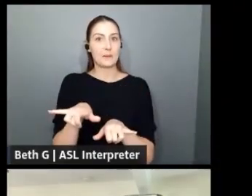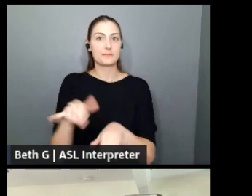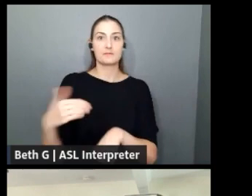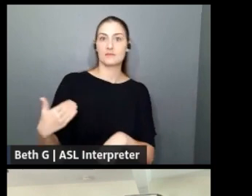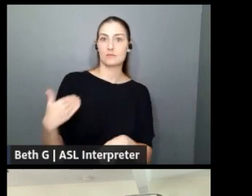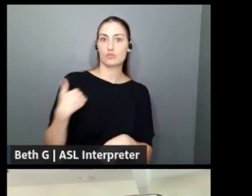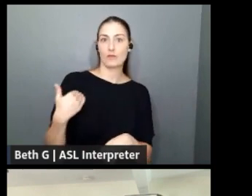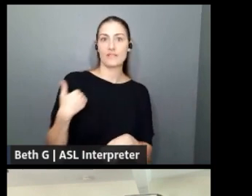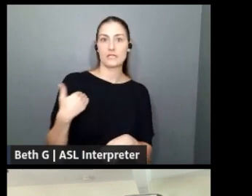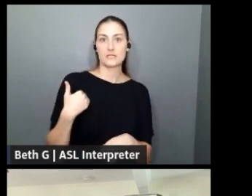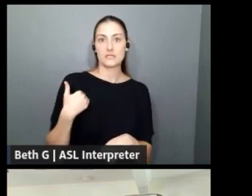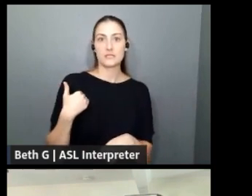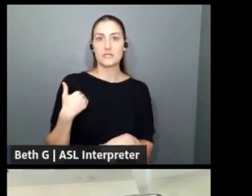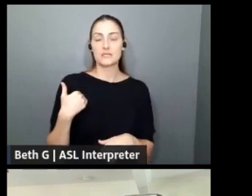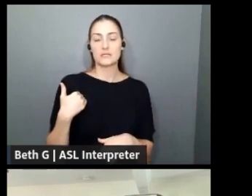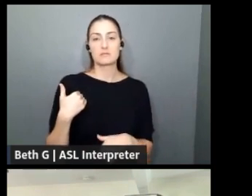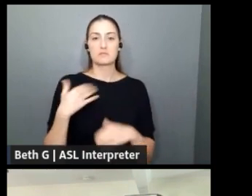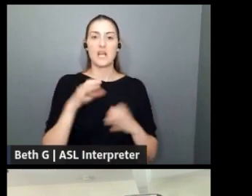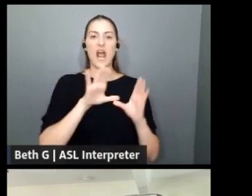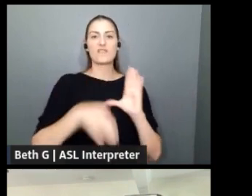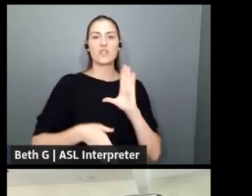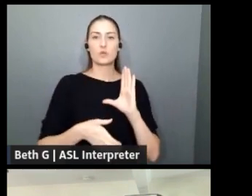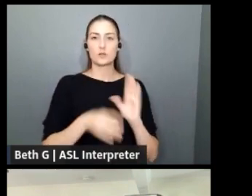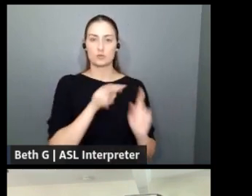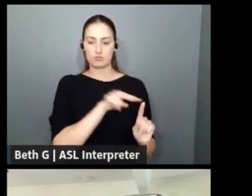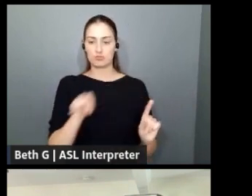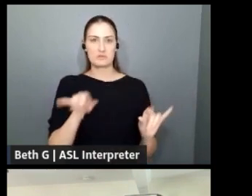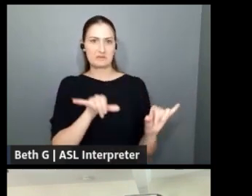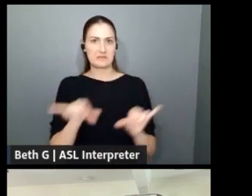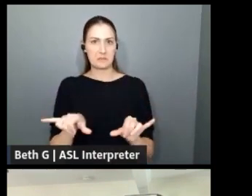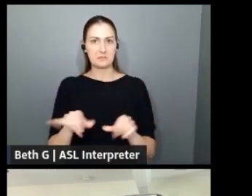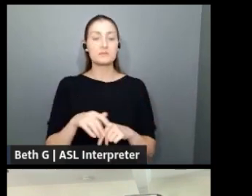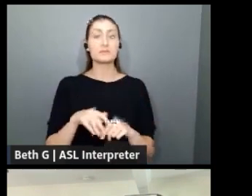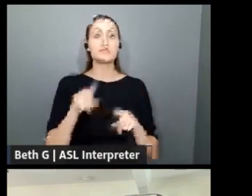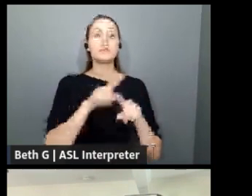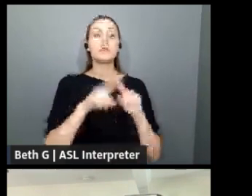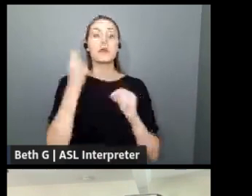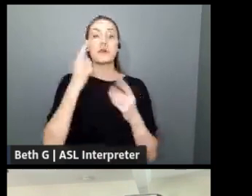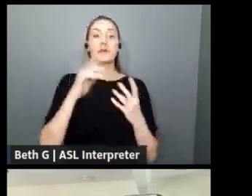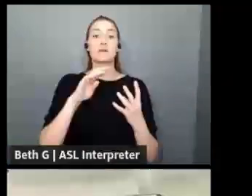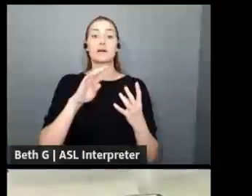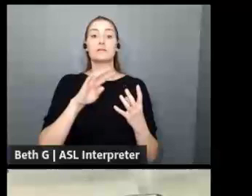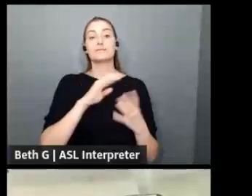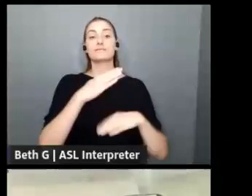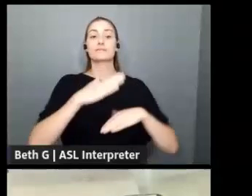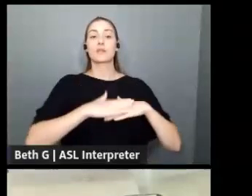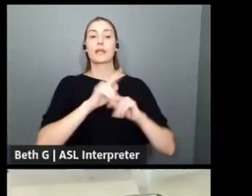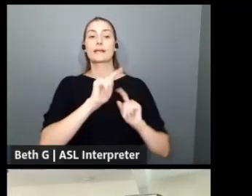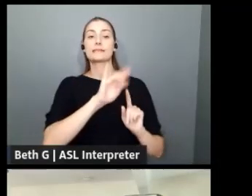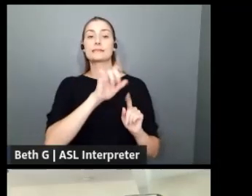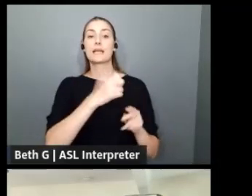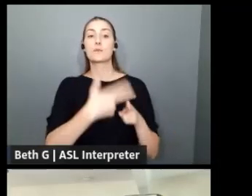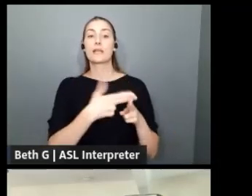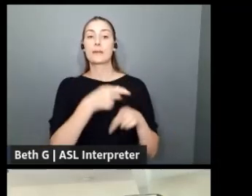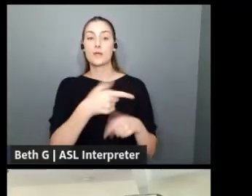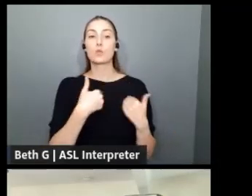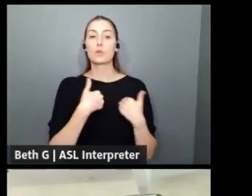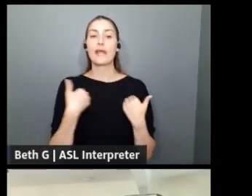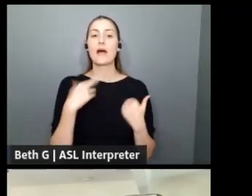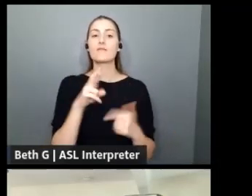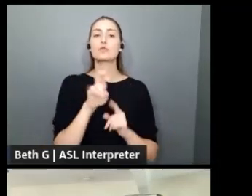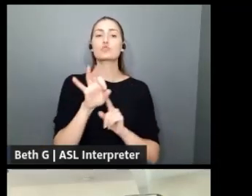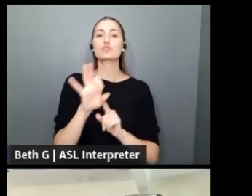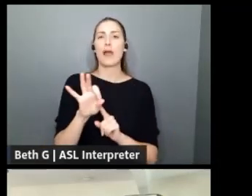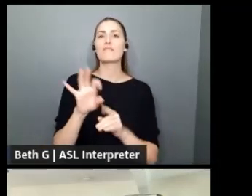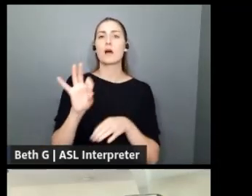previous resource configuration. Other than the table name here, we use the ref intrinsic function on this string called table